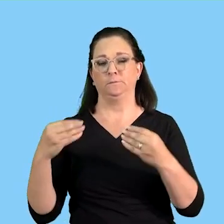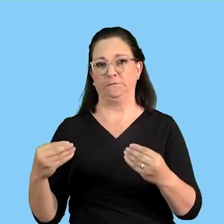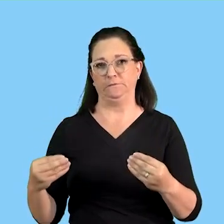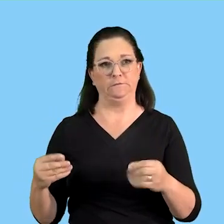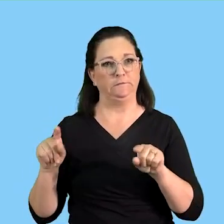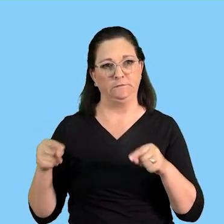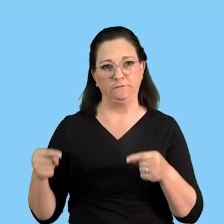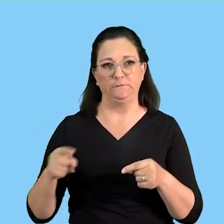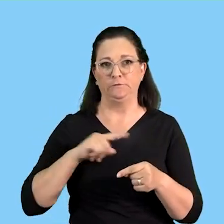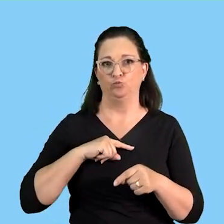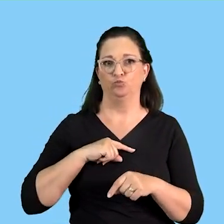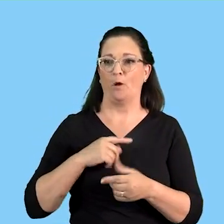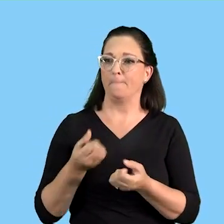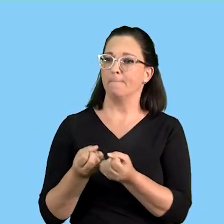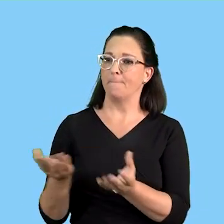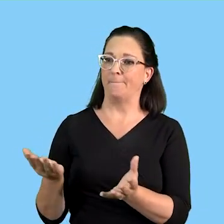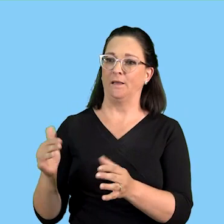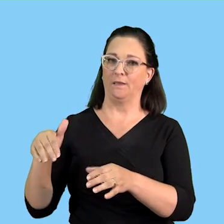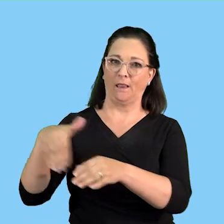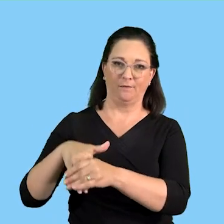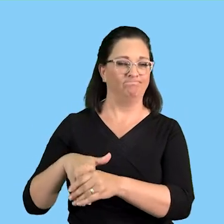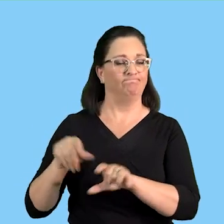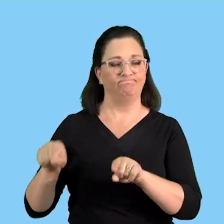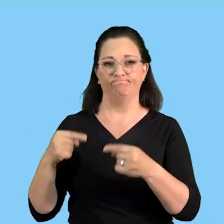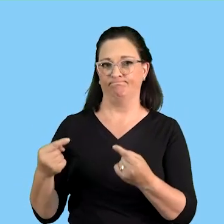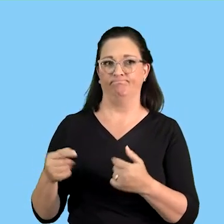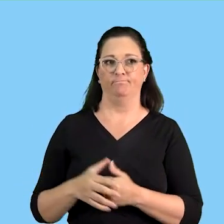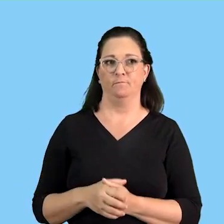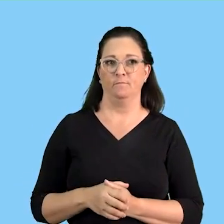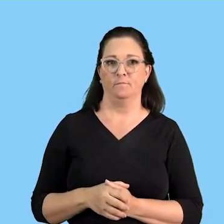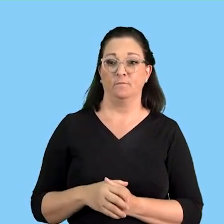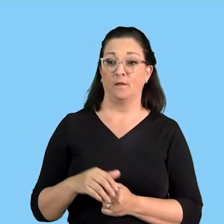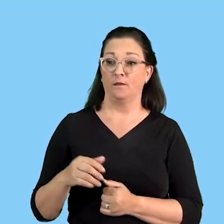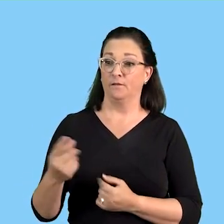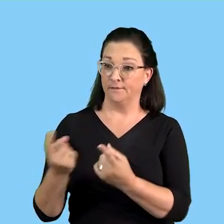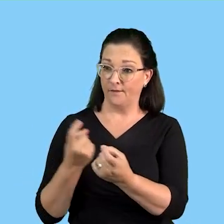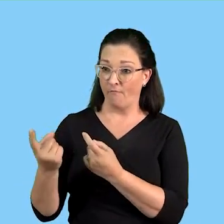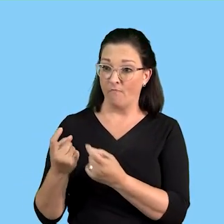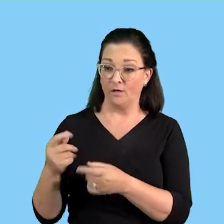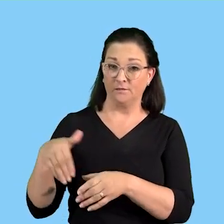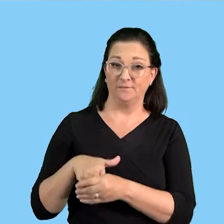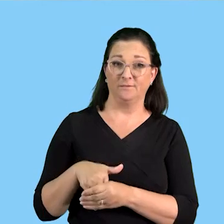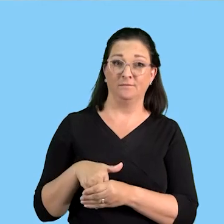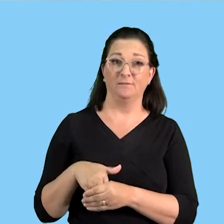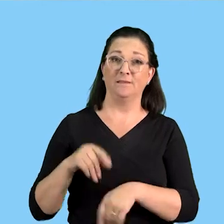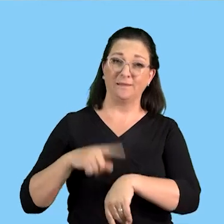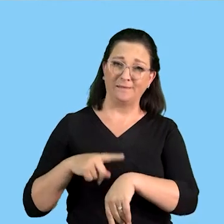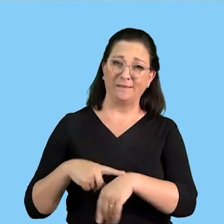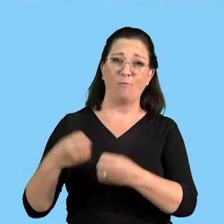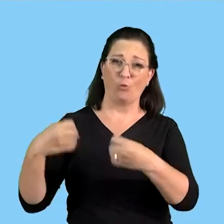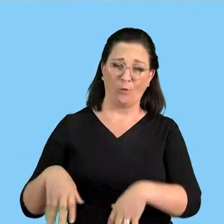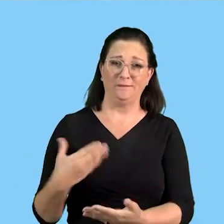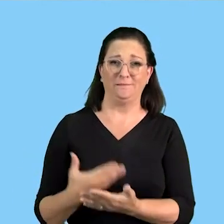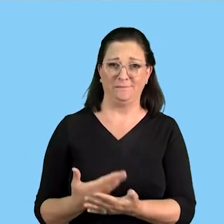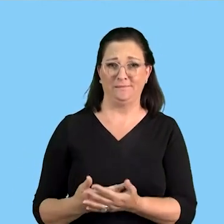large business since it cannot invite the public. Remember, the process of trying to invite individuals can be